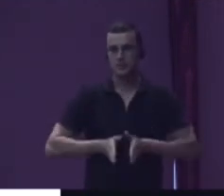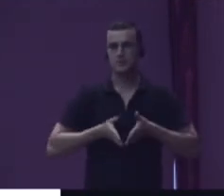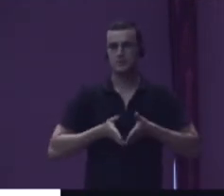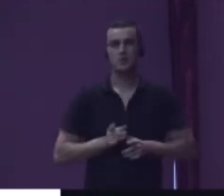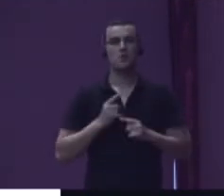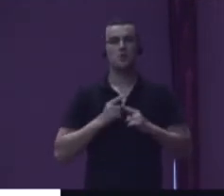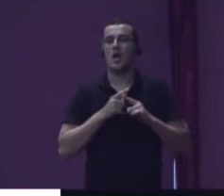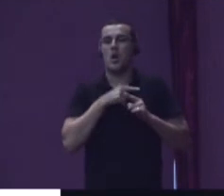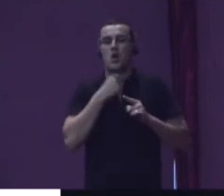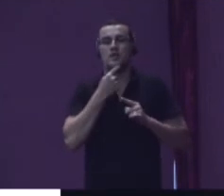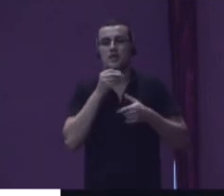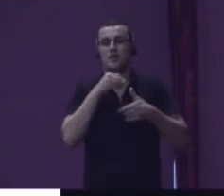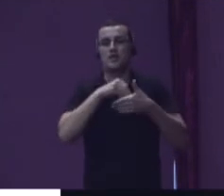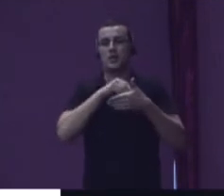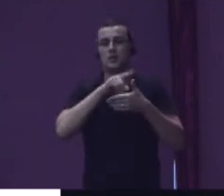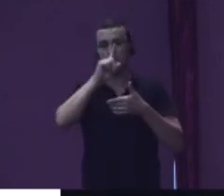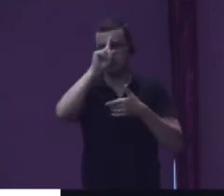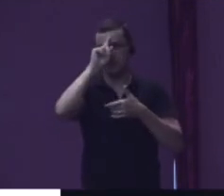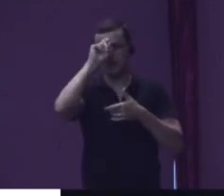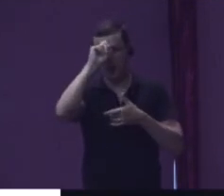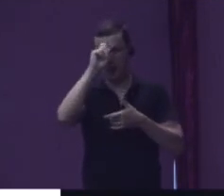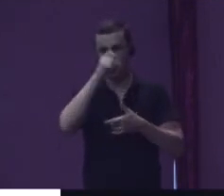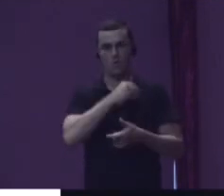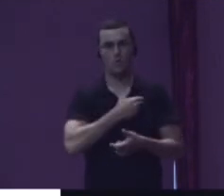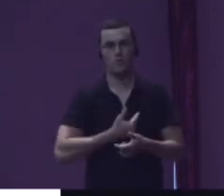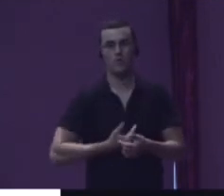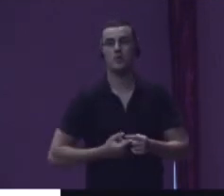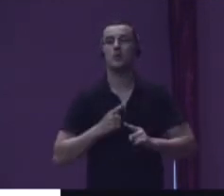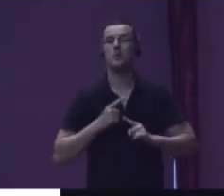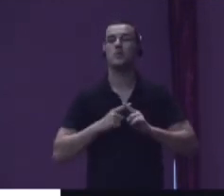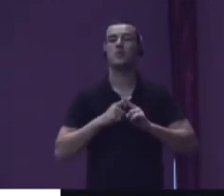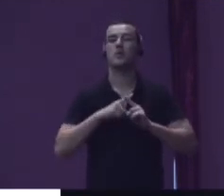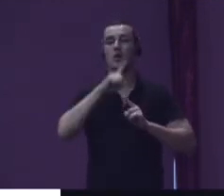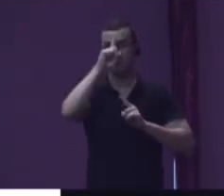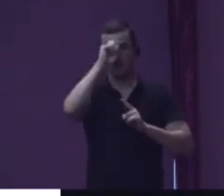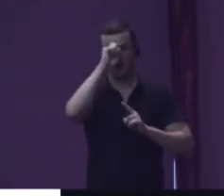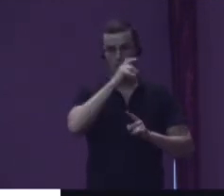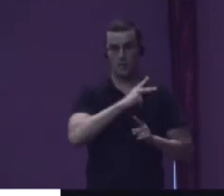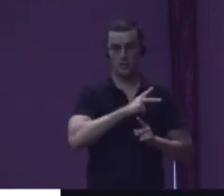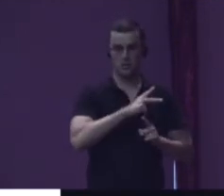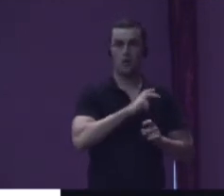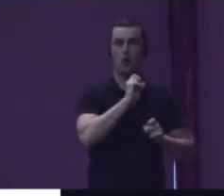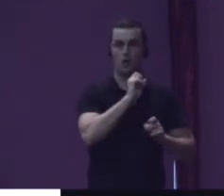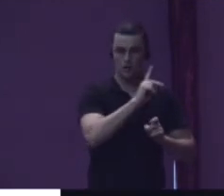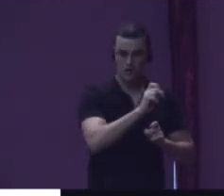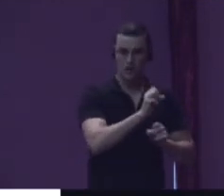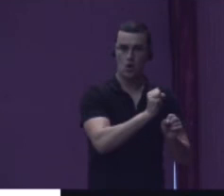built, but there have been no new national hospitals.